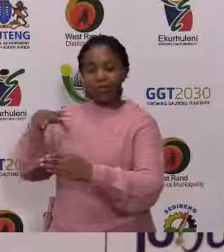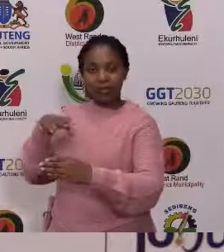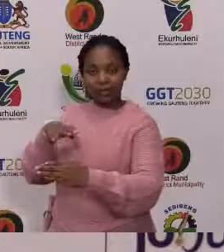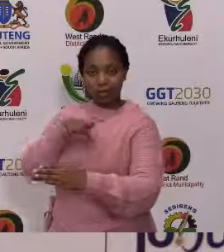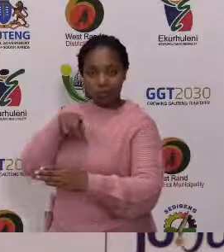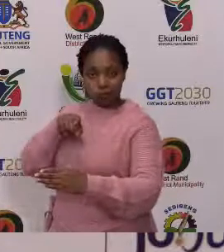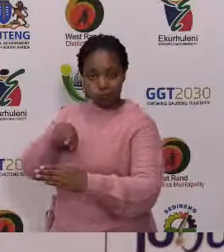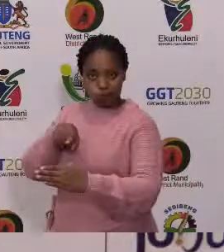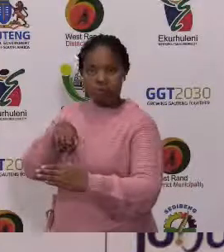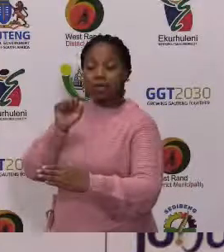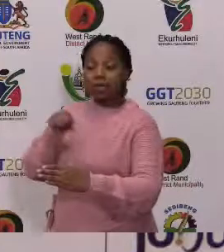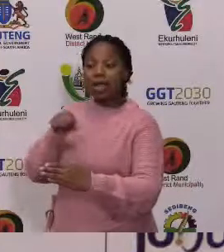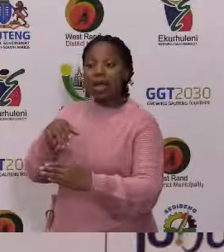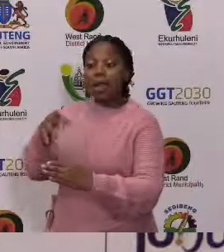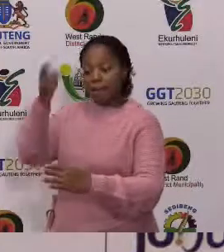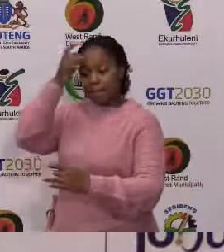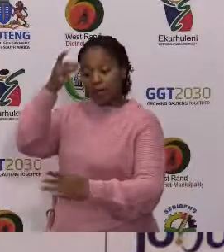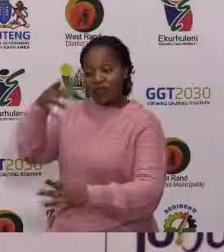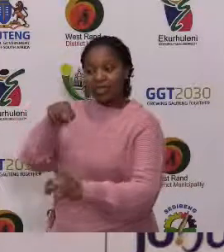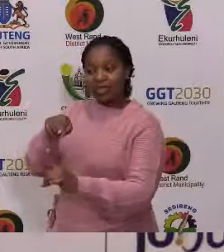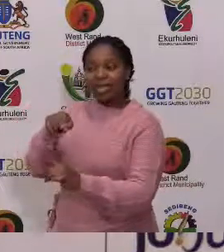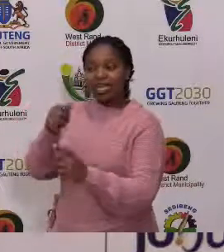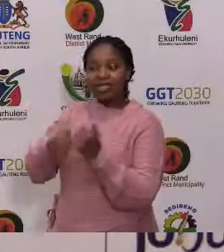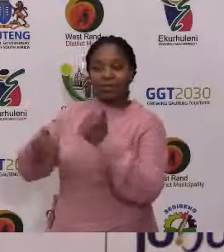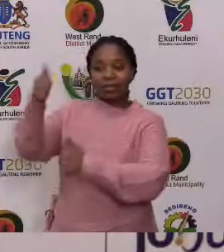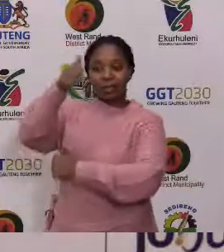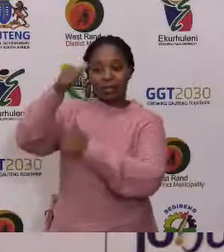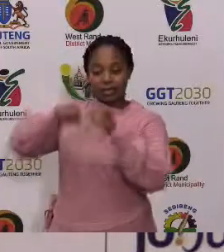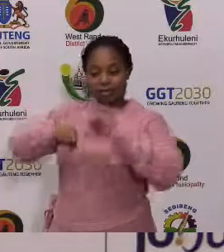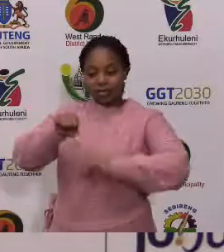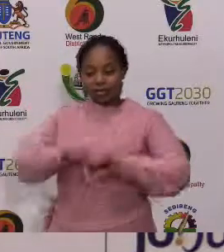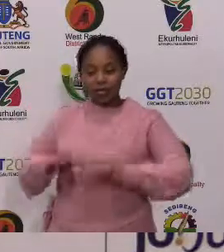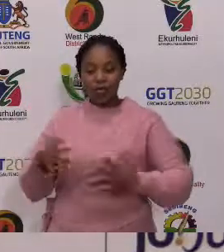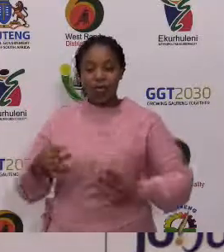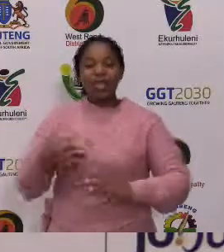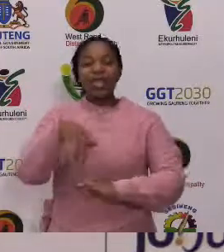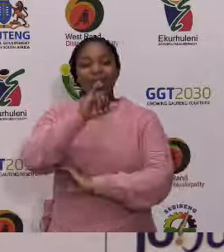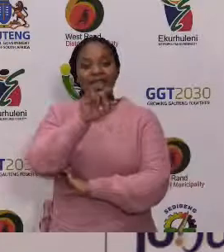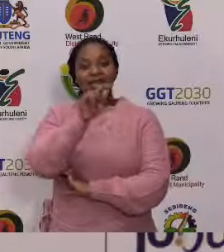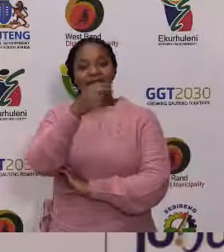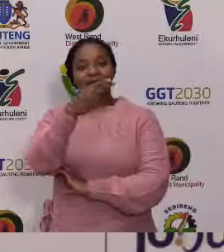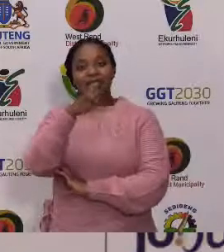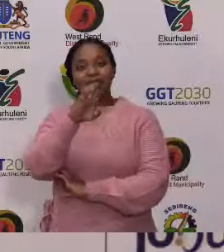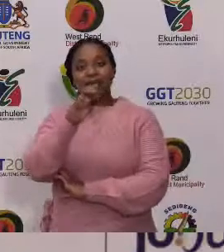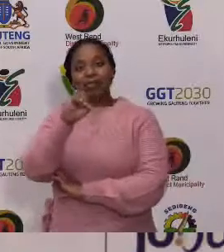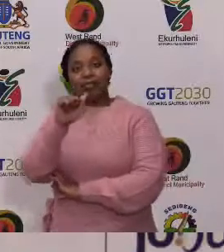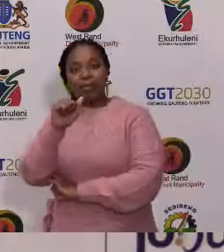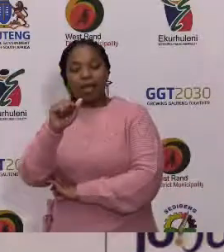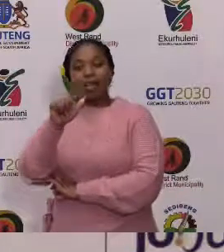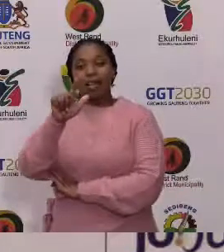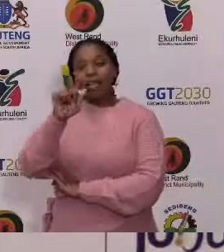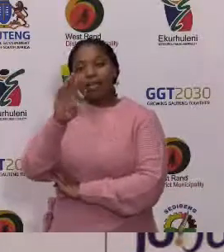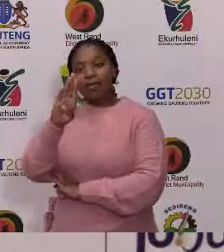Professor Bruce Melado is a senior scientist at Itemba Labs and the director of the Institute of